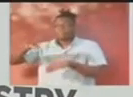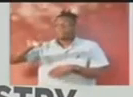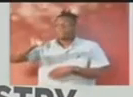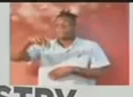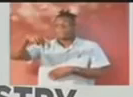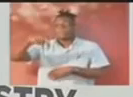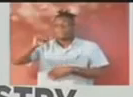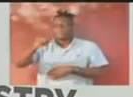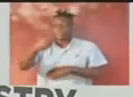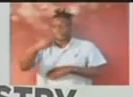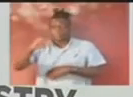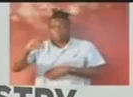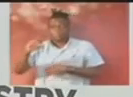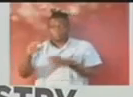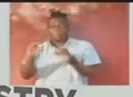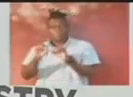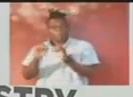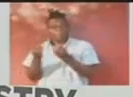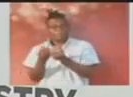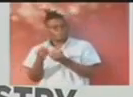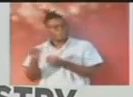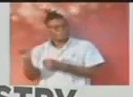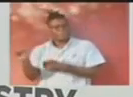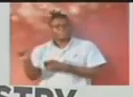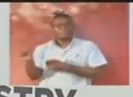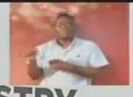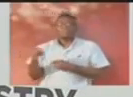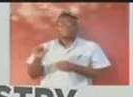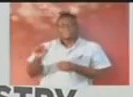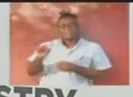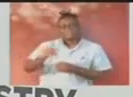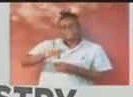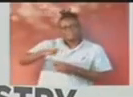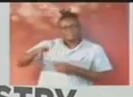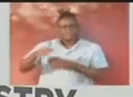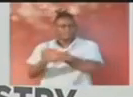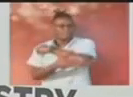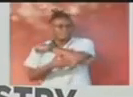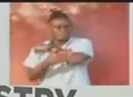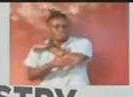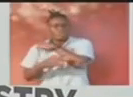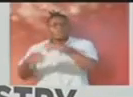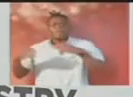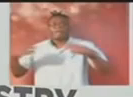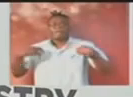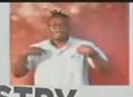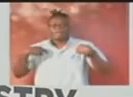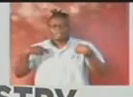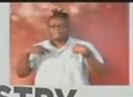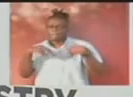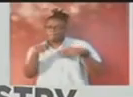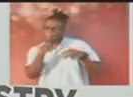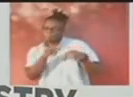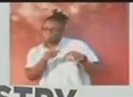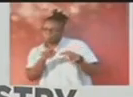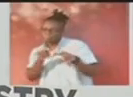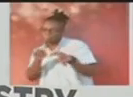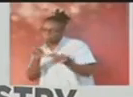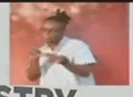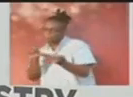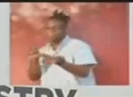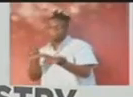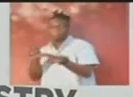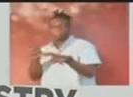So countries have active surveillance systems that follow up on that, and there is certainly one in Trinidad and Tobago.